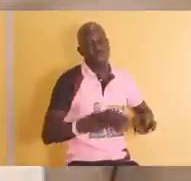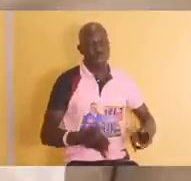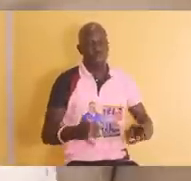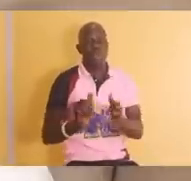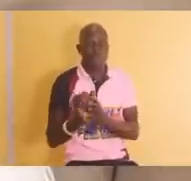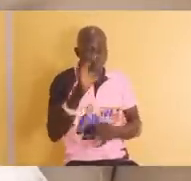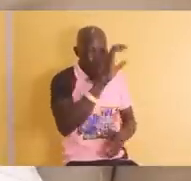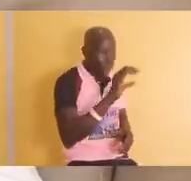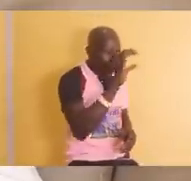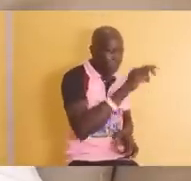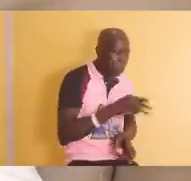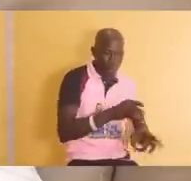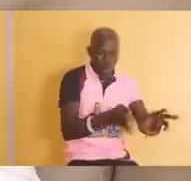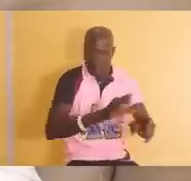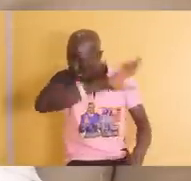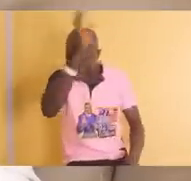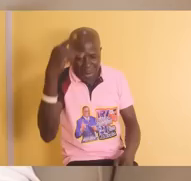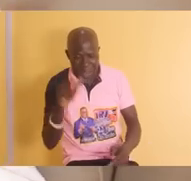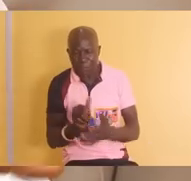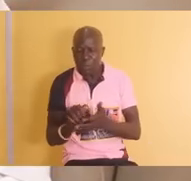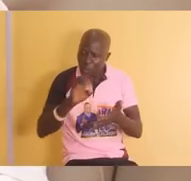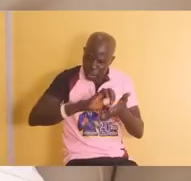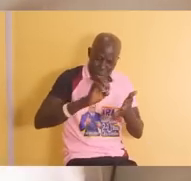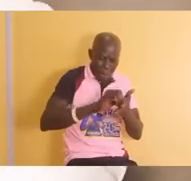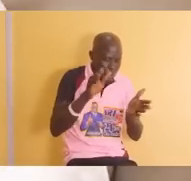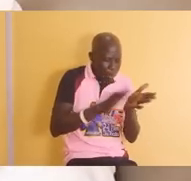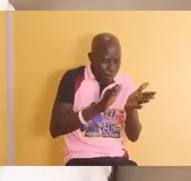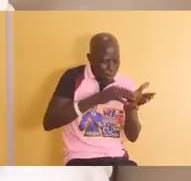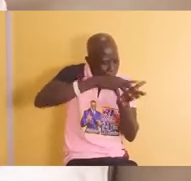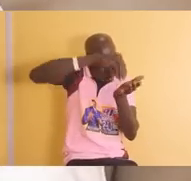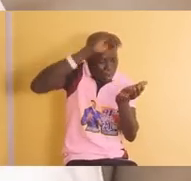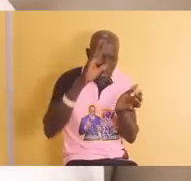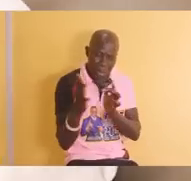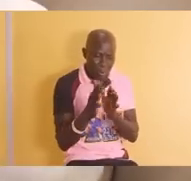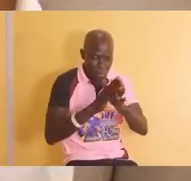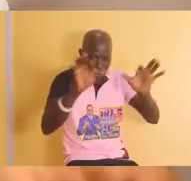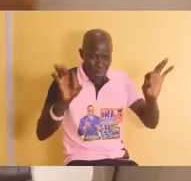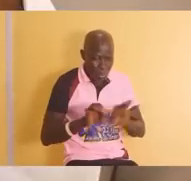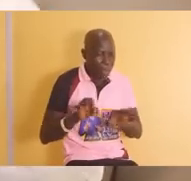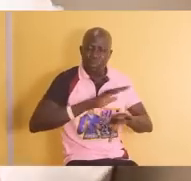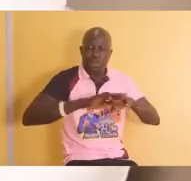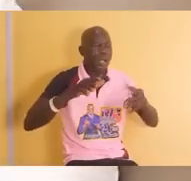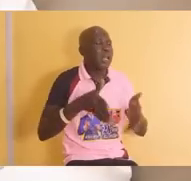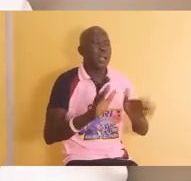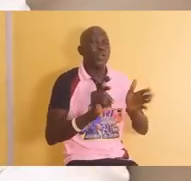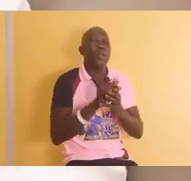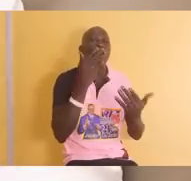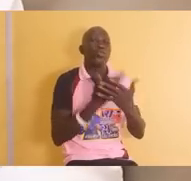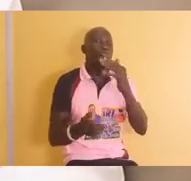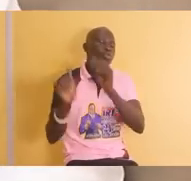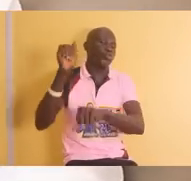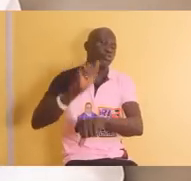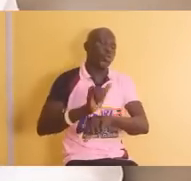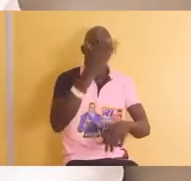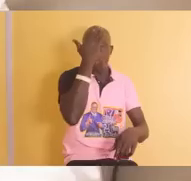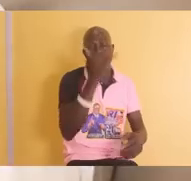na titi o deri. For the way you don't see. Iwe lo kai iwe yi be lowo re. My God, you have certificate. Won je o sise gidi. You do have a good job. Kilo